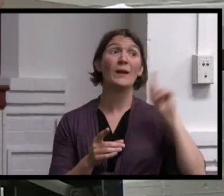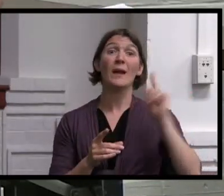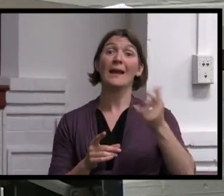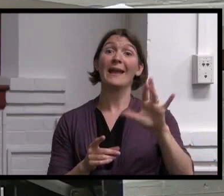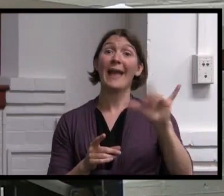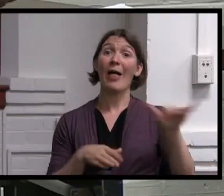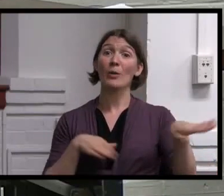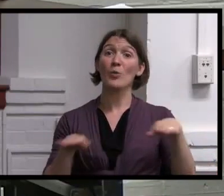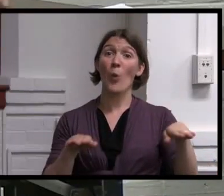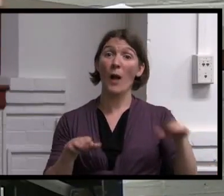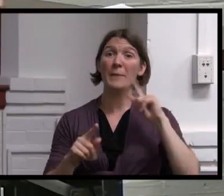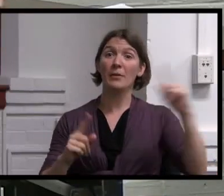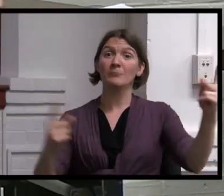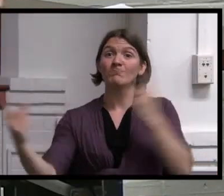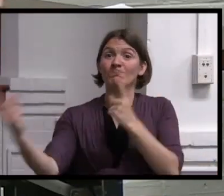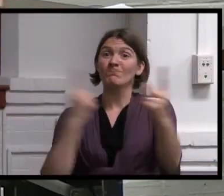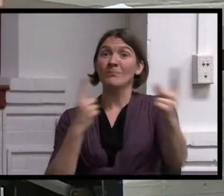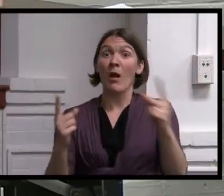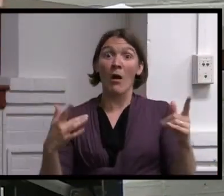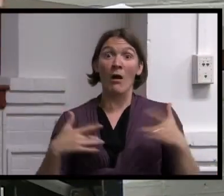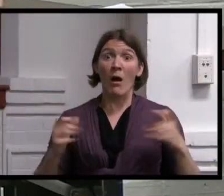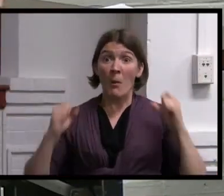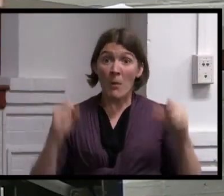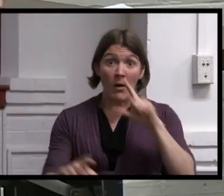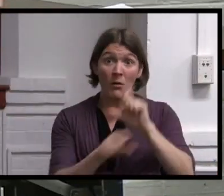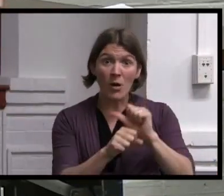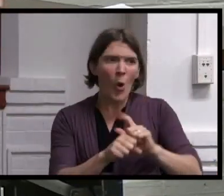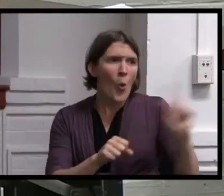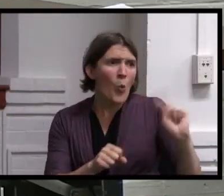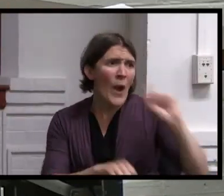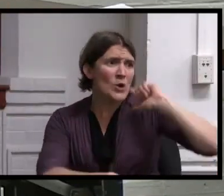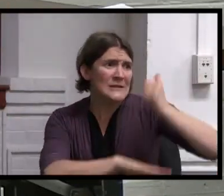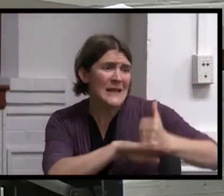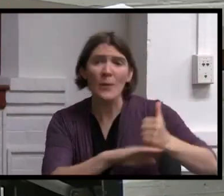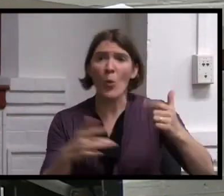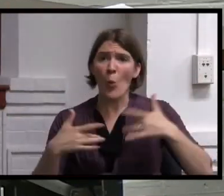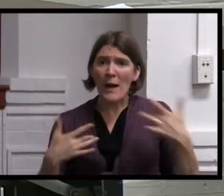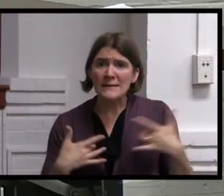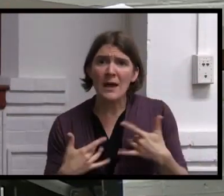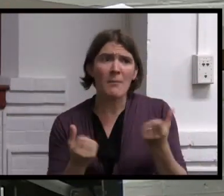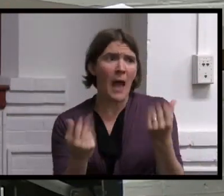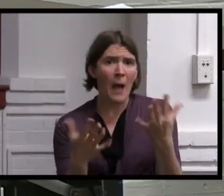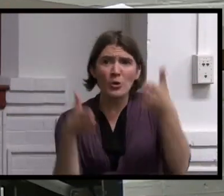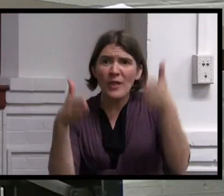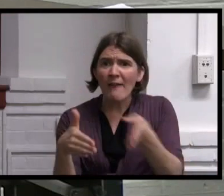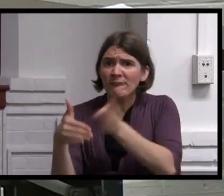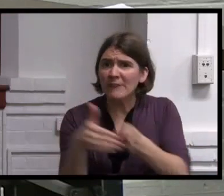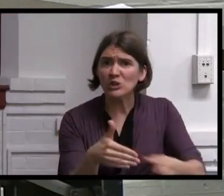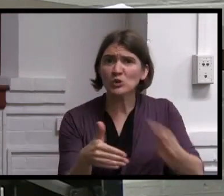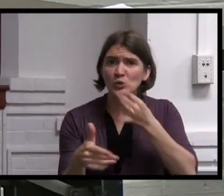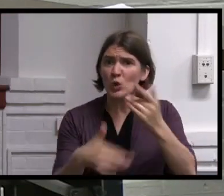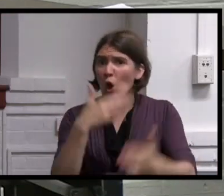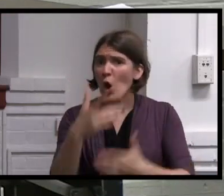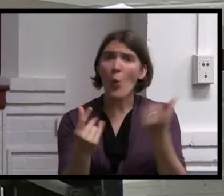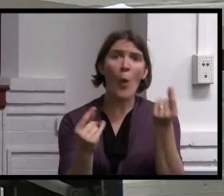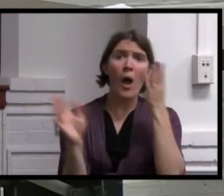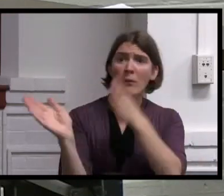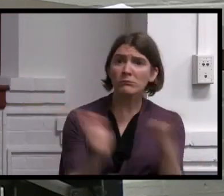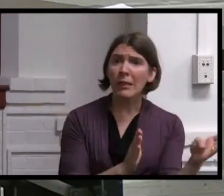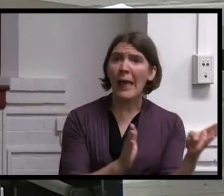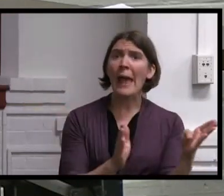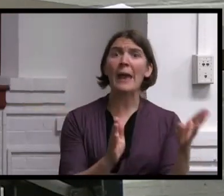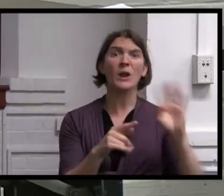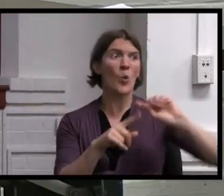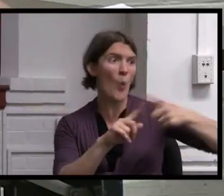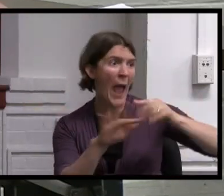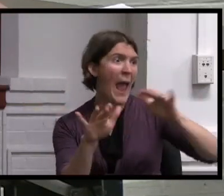Walk. So people good are happy to know where it is, about the overall facility of Living Memorial Park, what they're having